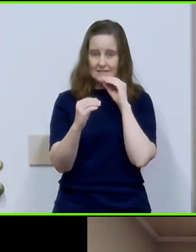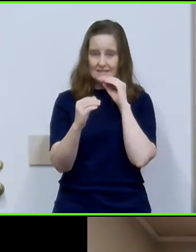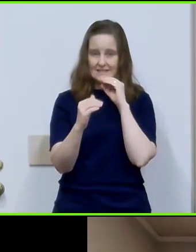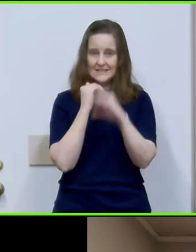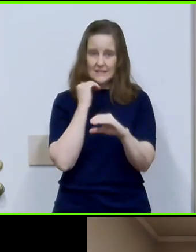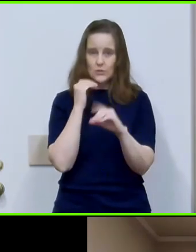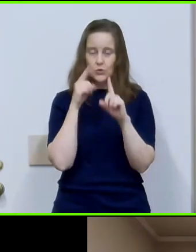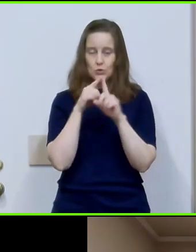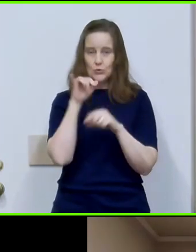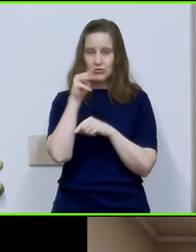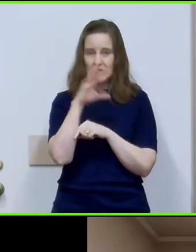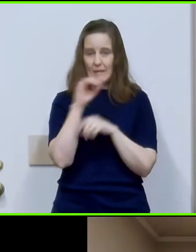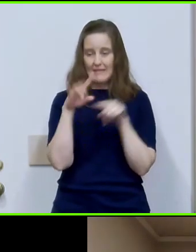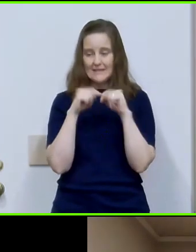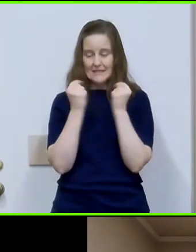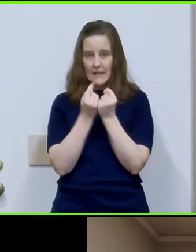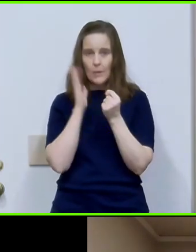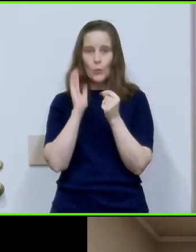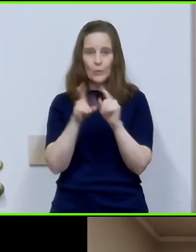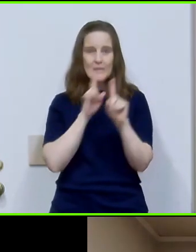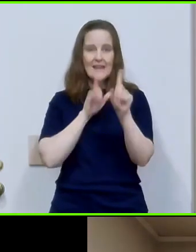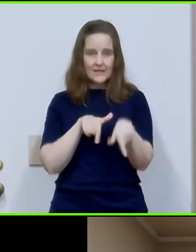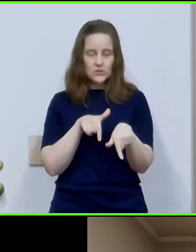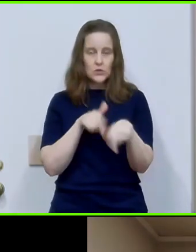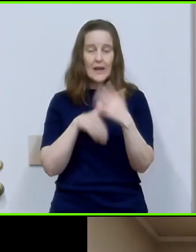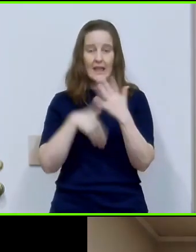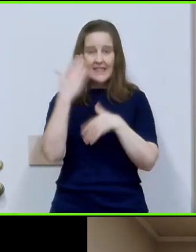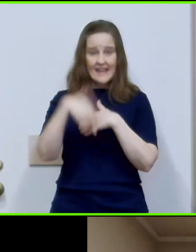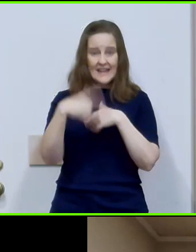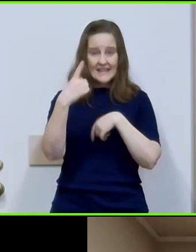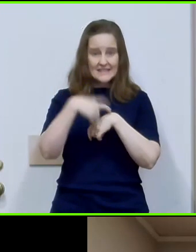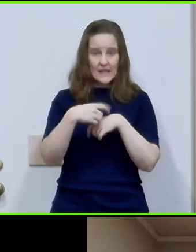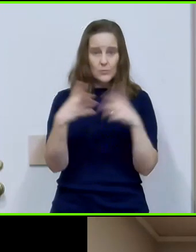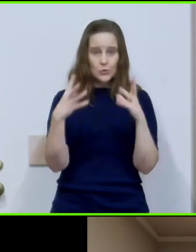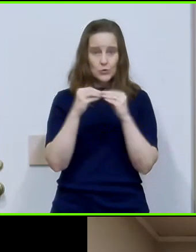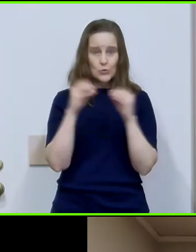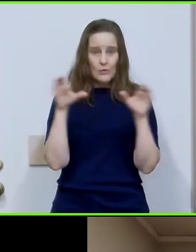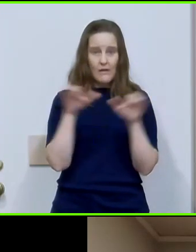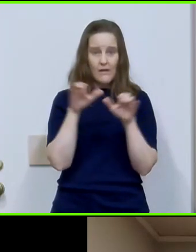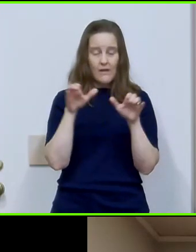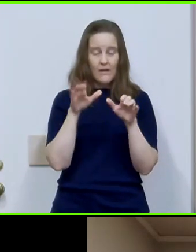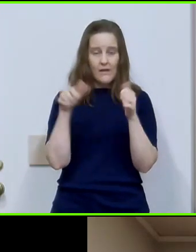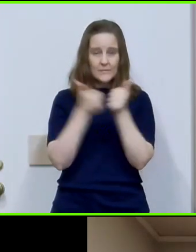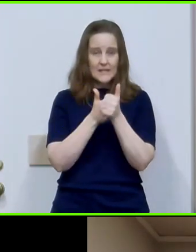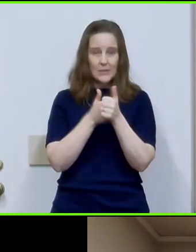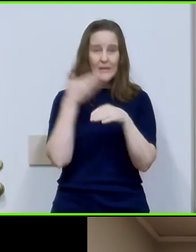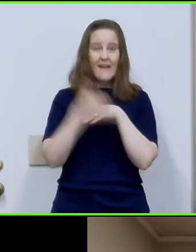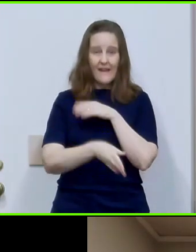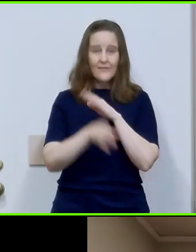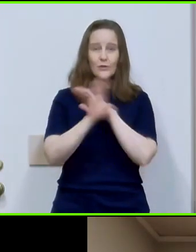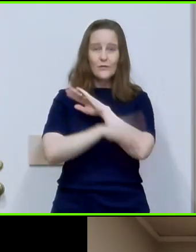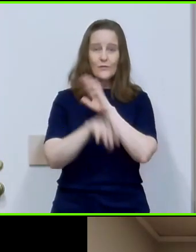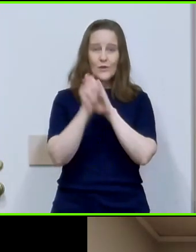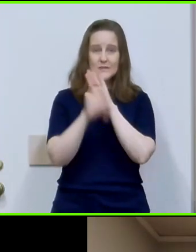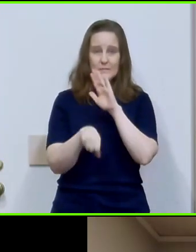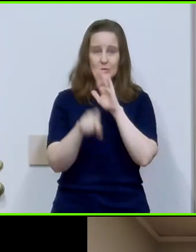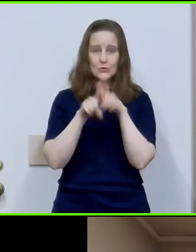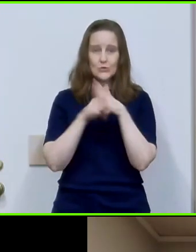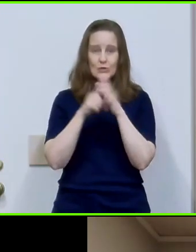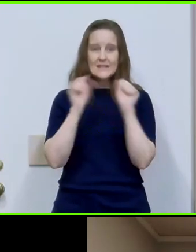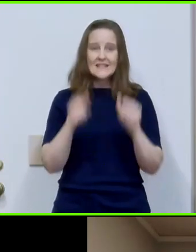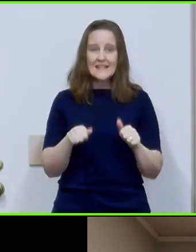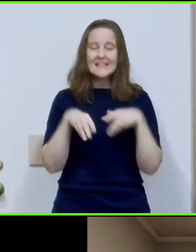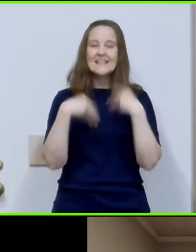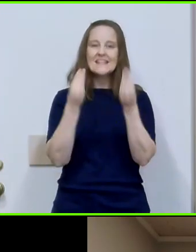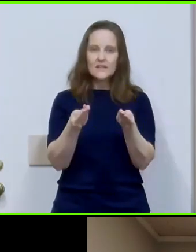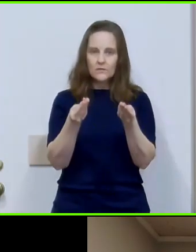and the team, and we'll be on top of it. The next time we're gonna do an update will be well after the semester starts, when we can actually give you what the conditions